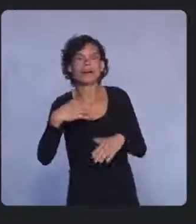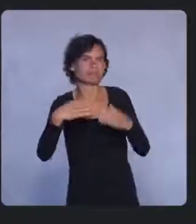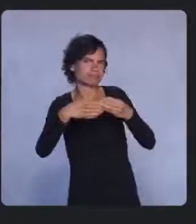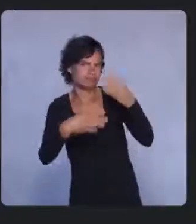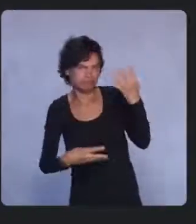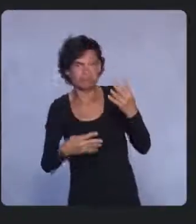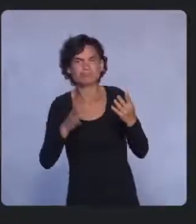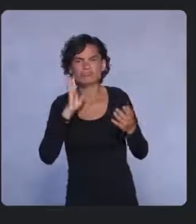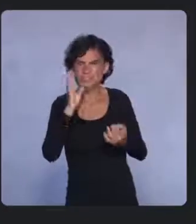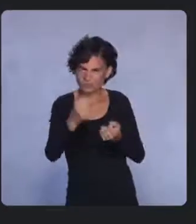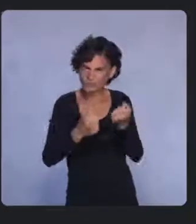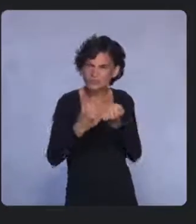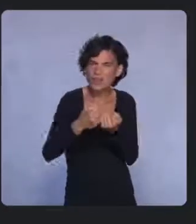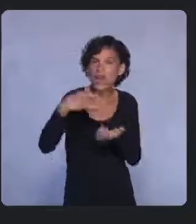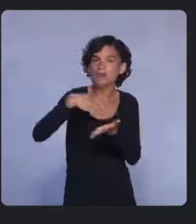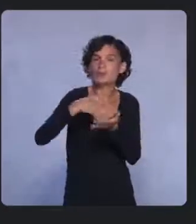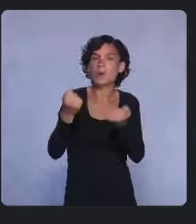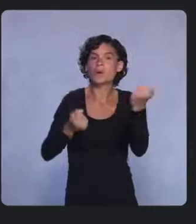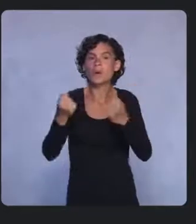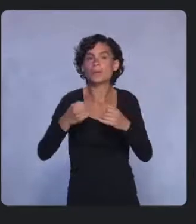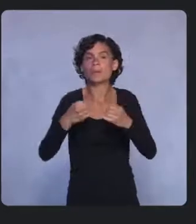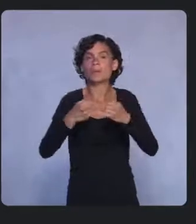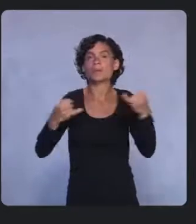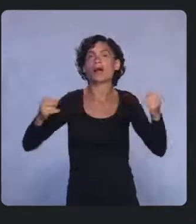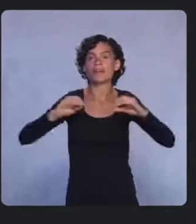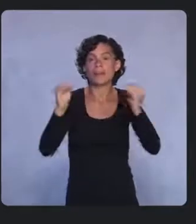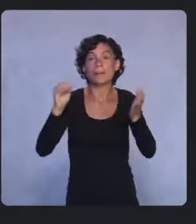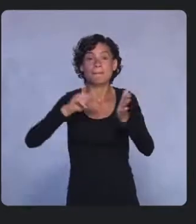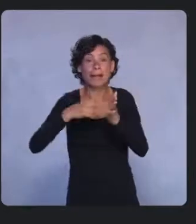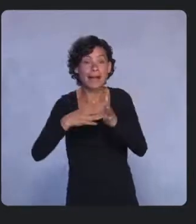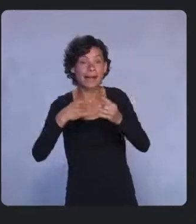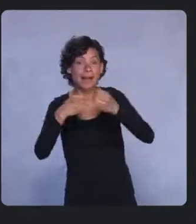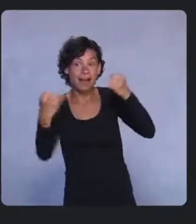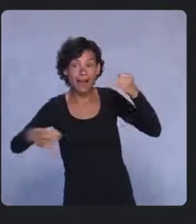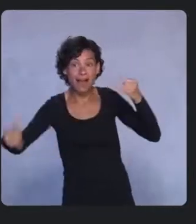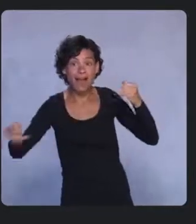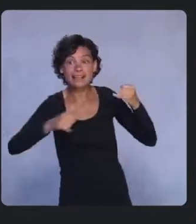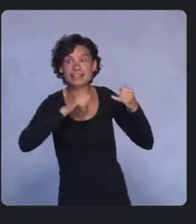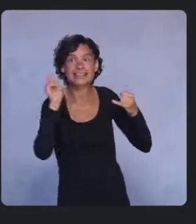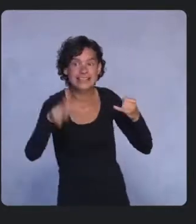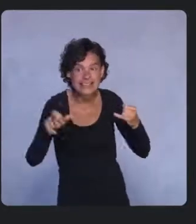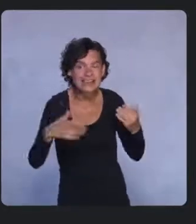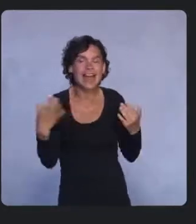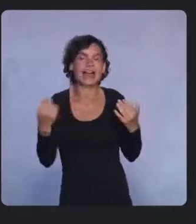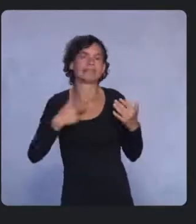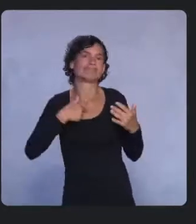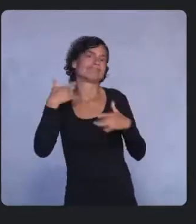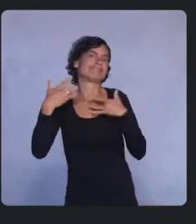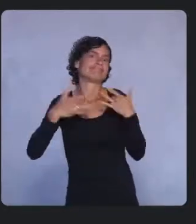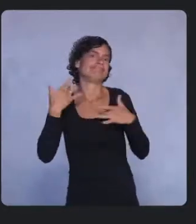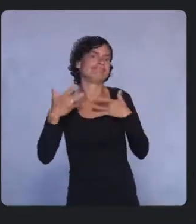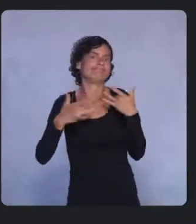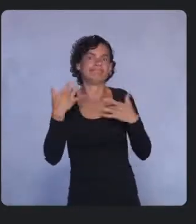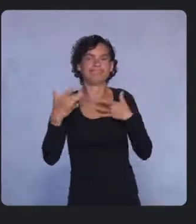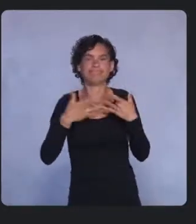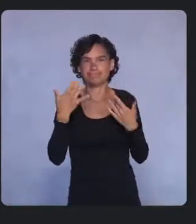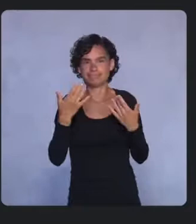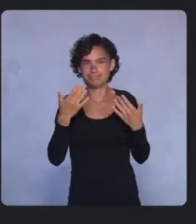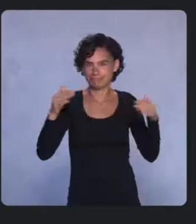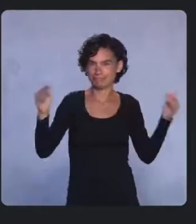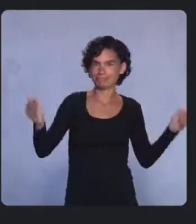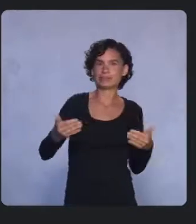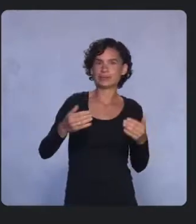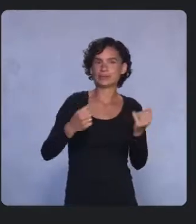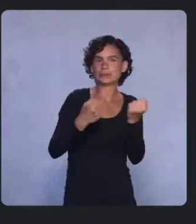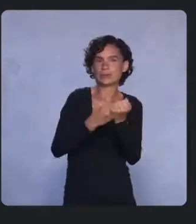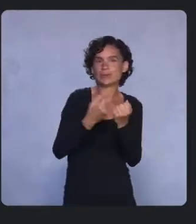experiences. Android Auto Wireless. No more cords. We're also really excited to introduce support